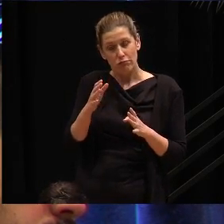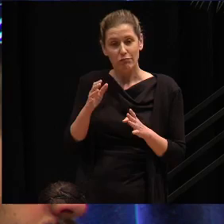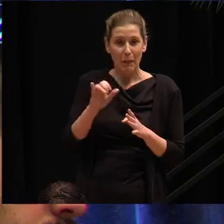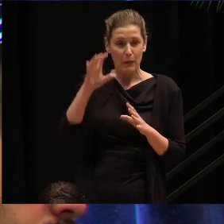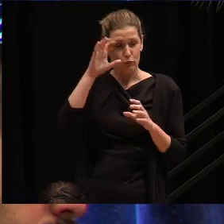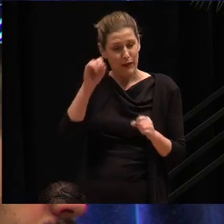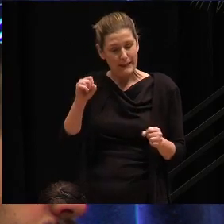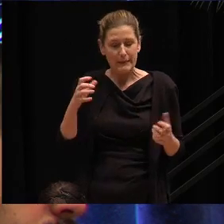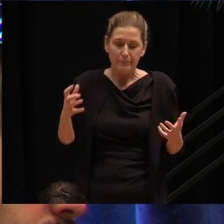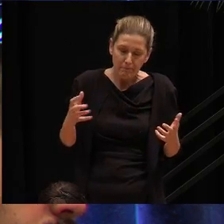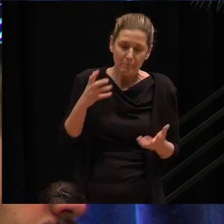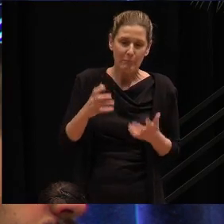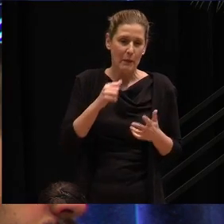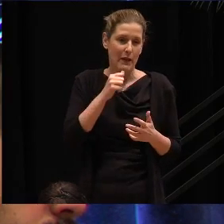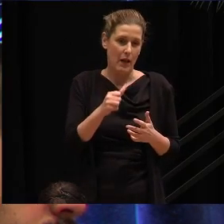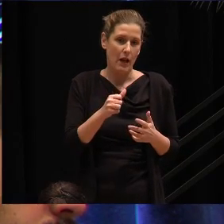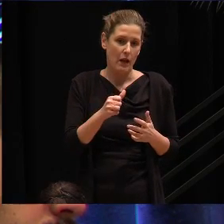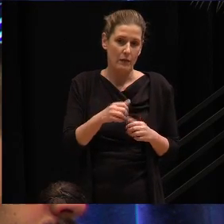Probably not.